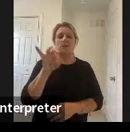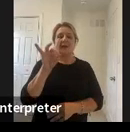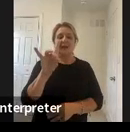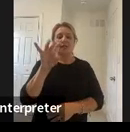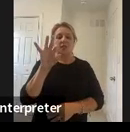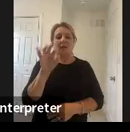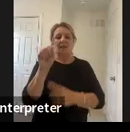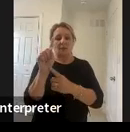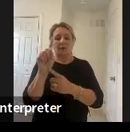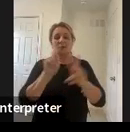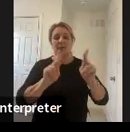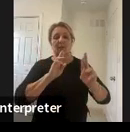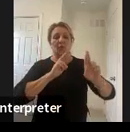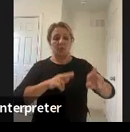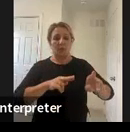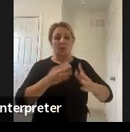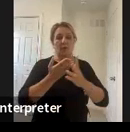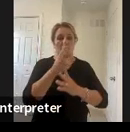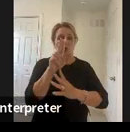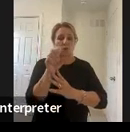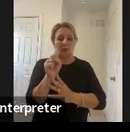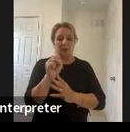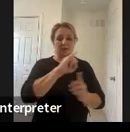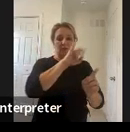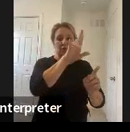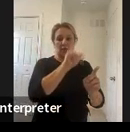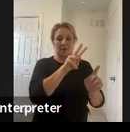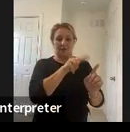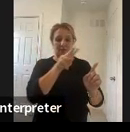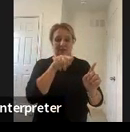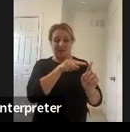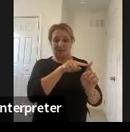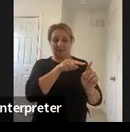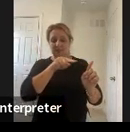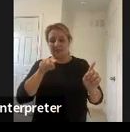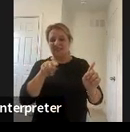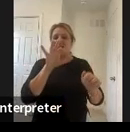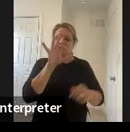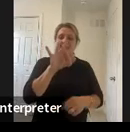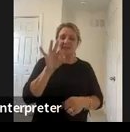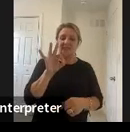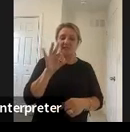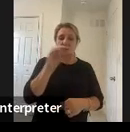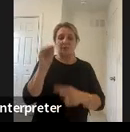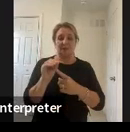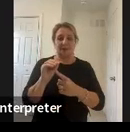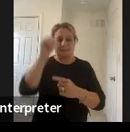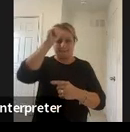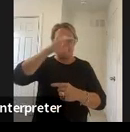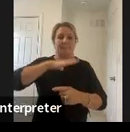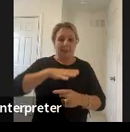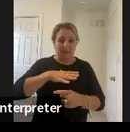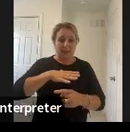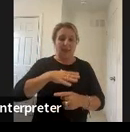2,891 cases reported in the United States through July 22nd, that 99% of cases were male